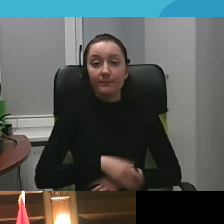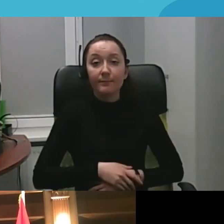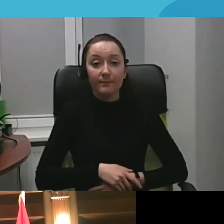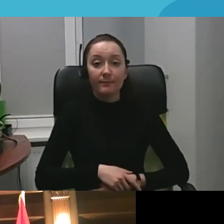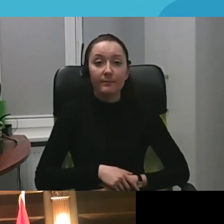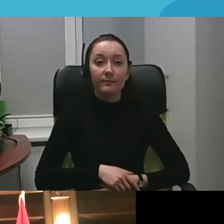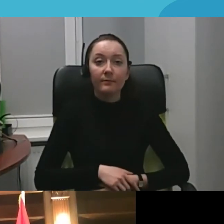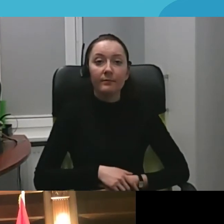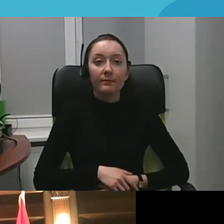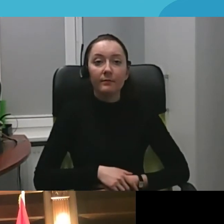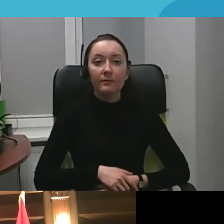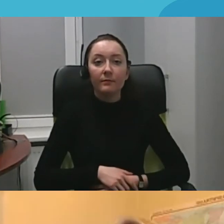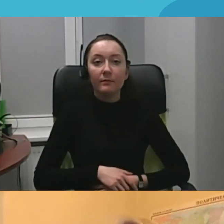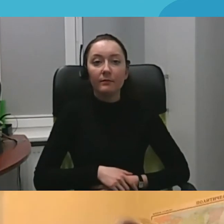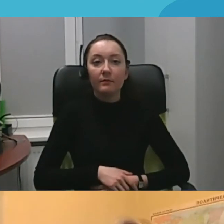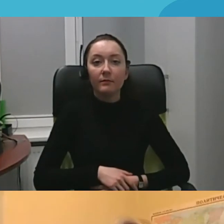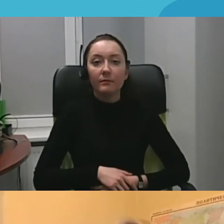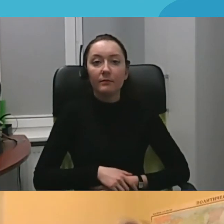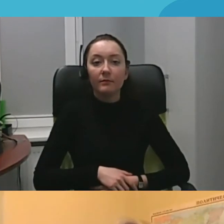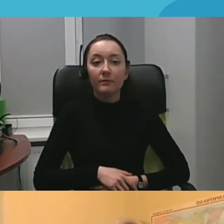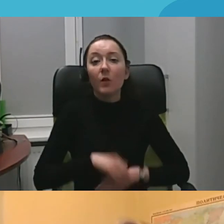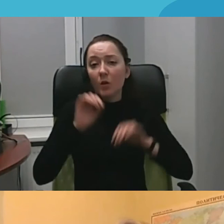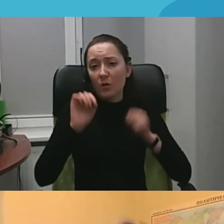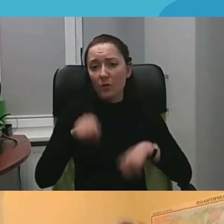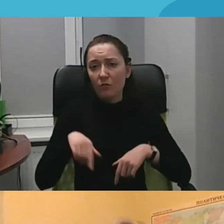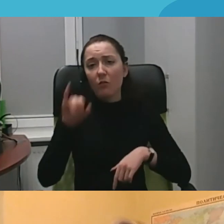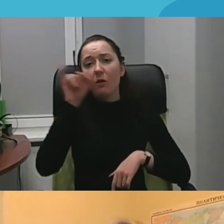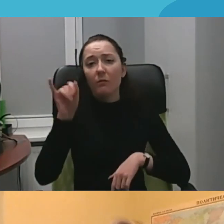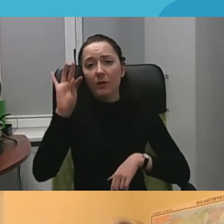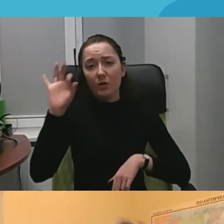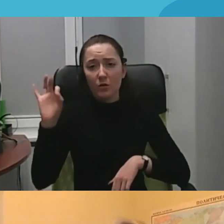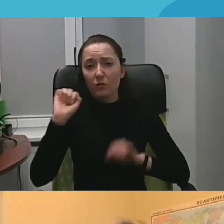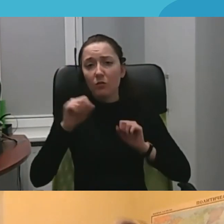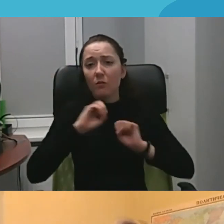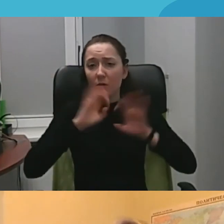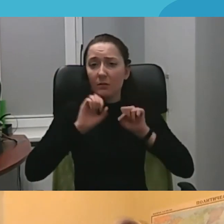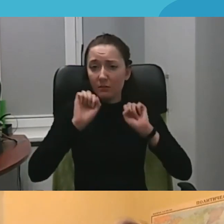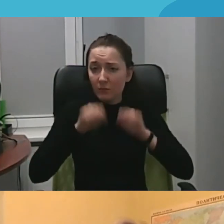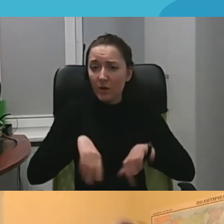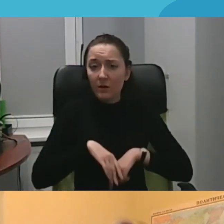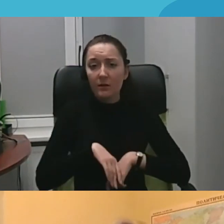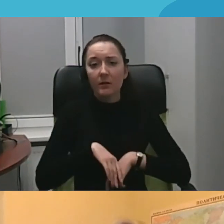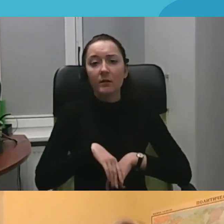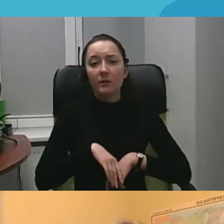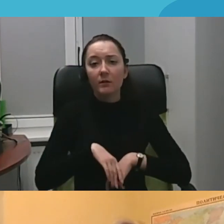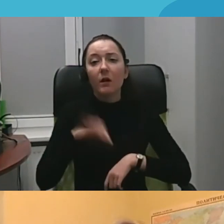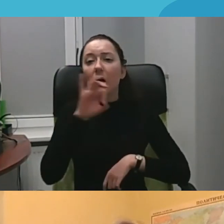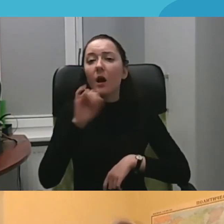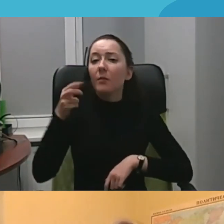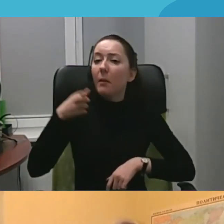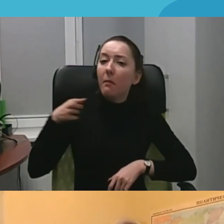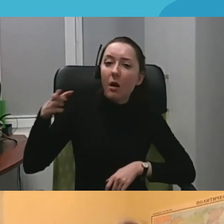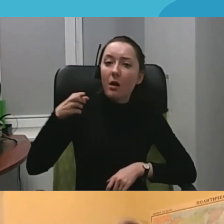can't say about UN, but I mean just about inspiring Belarus people. The recent example about Olympic Committee